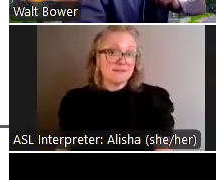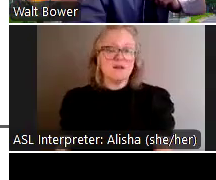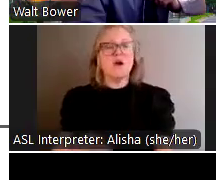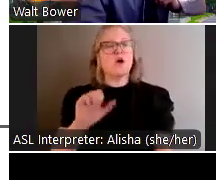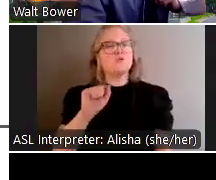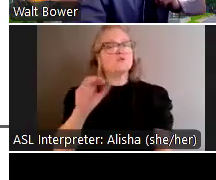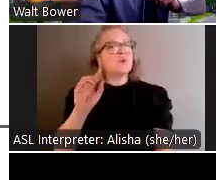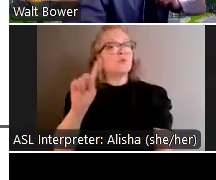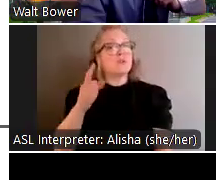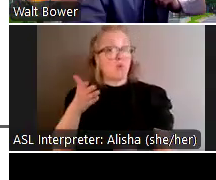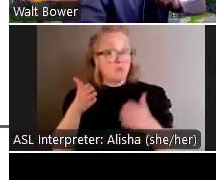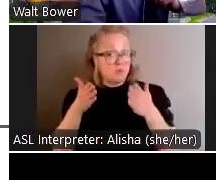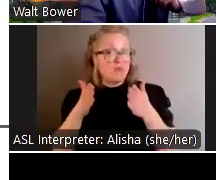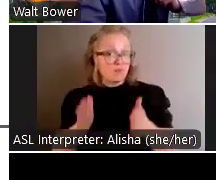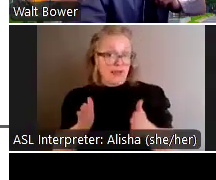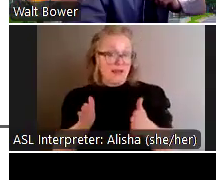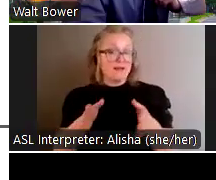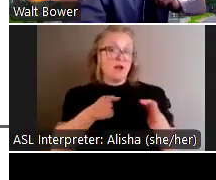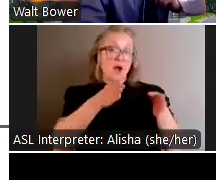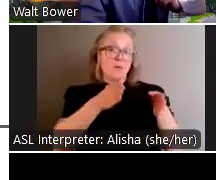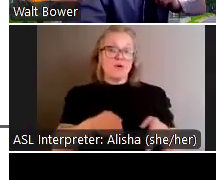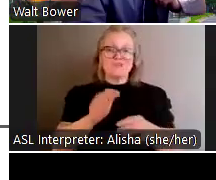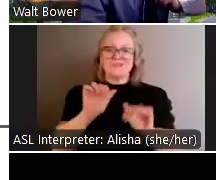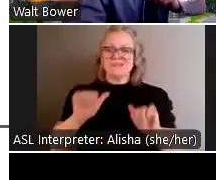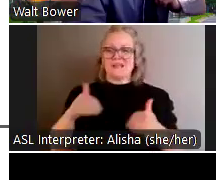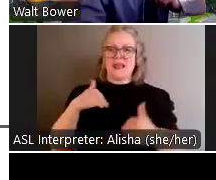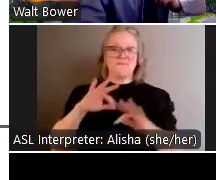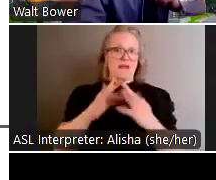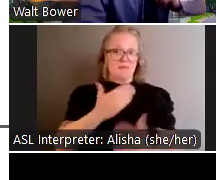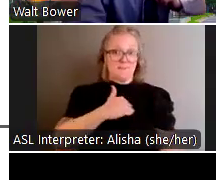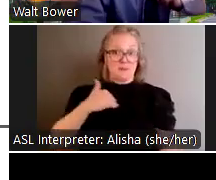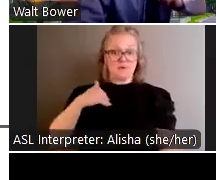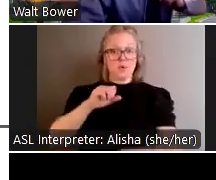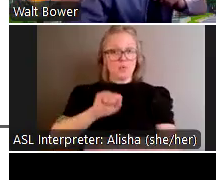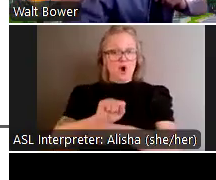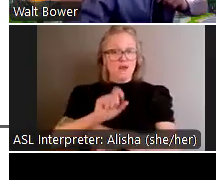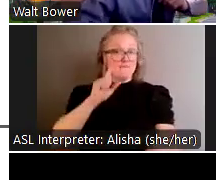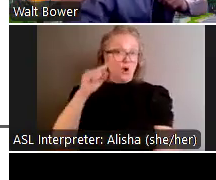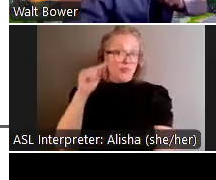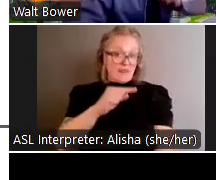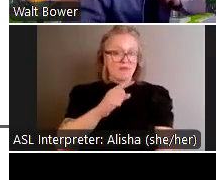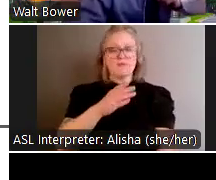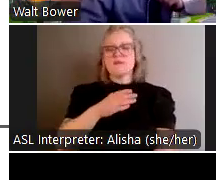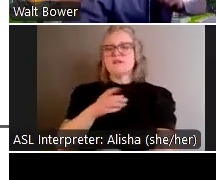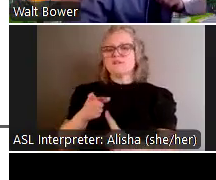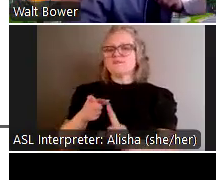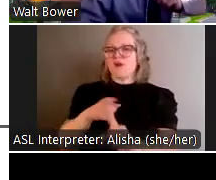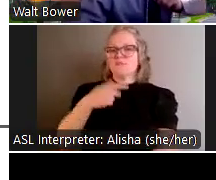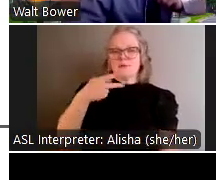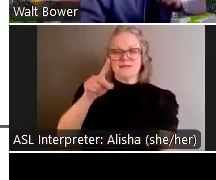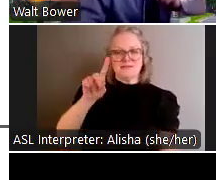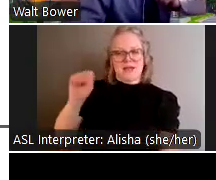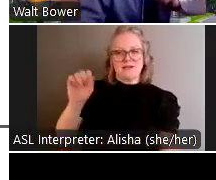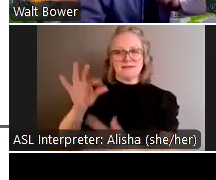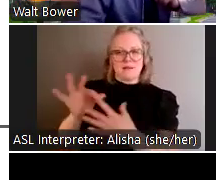only way that an individual could have their family member working for them is through the participant directed option. Traditional